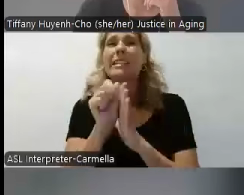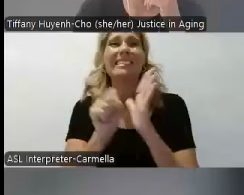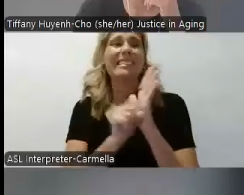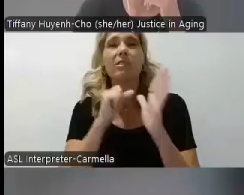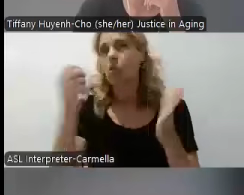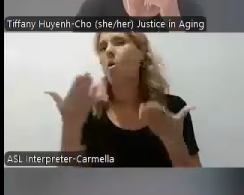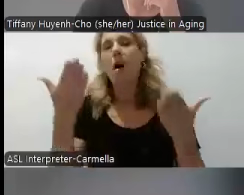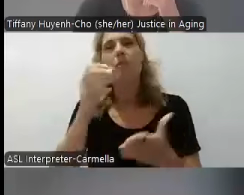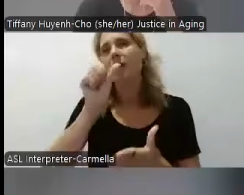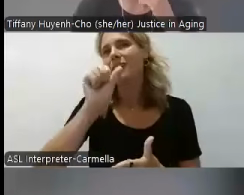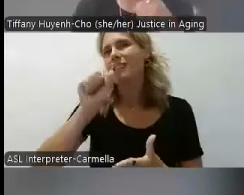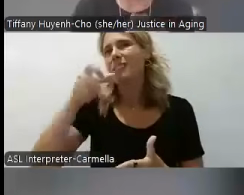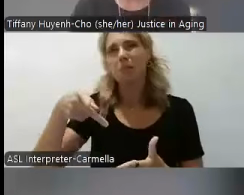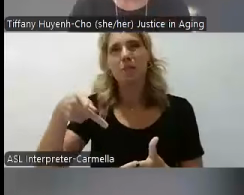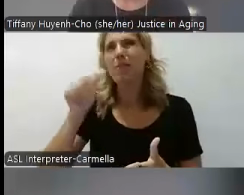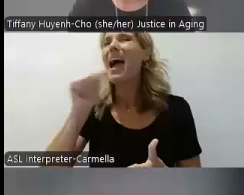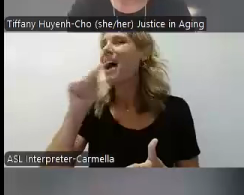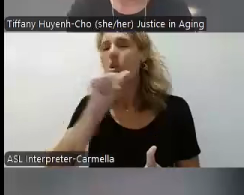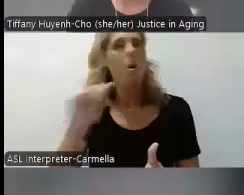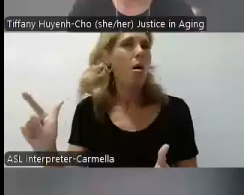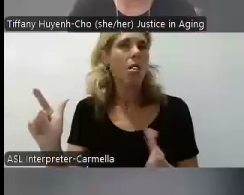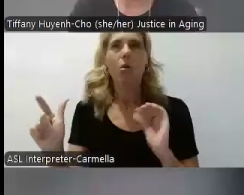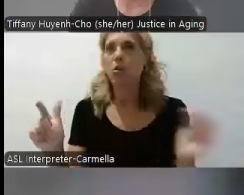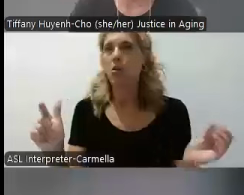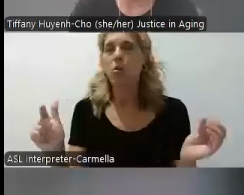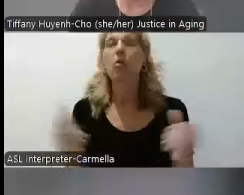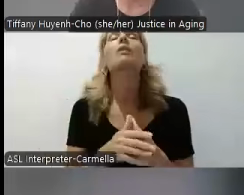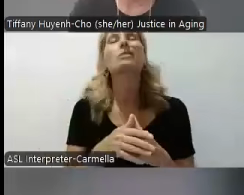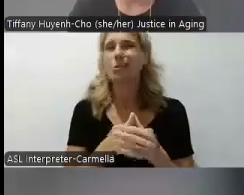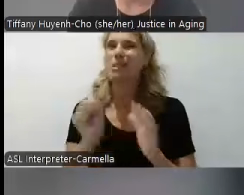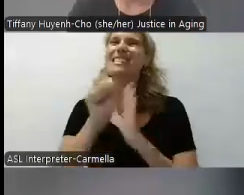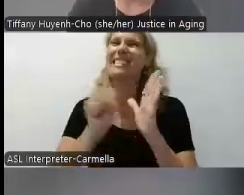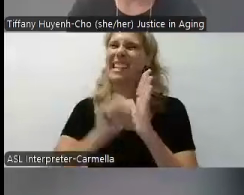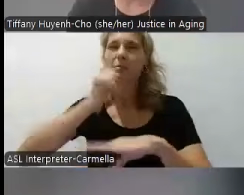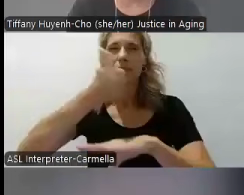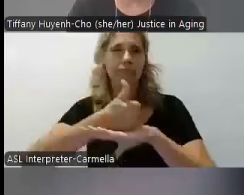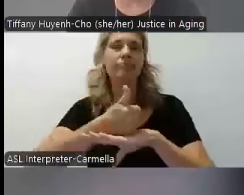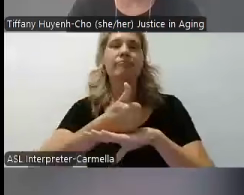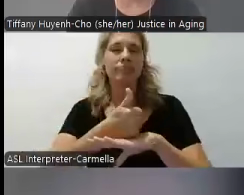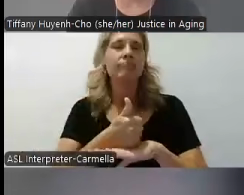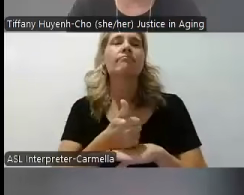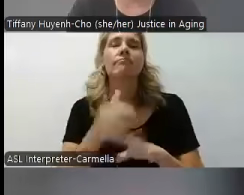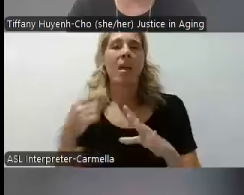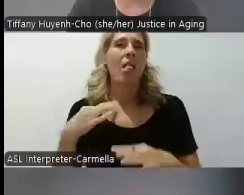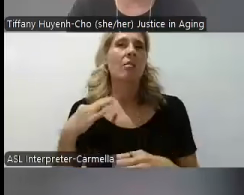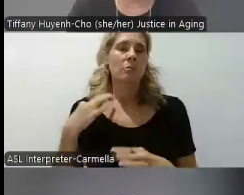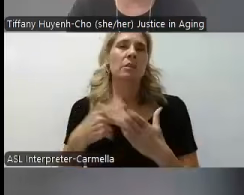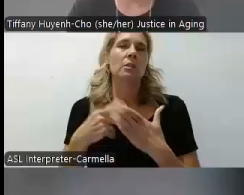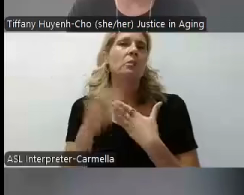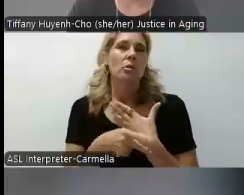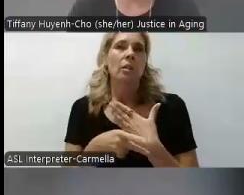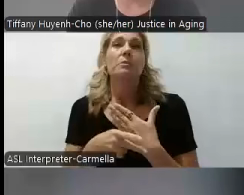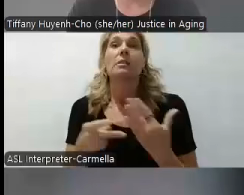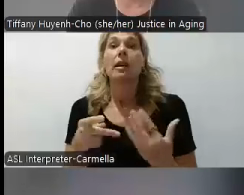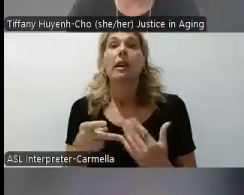offer SSP at all. So again, these are all very state-based. These are state-based eligibility programs. And